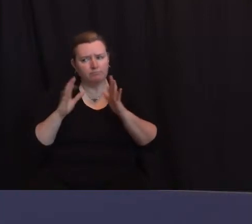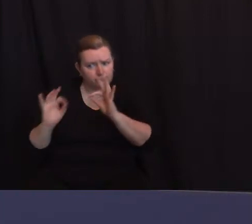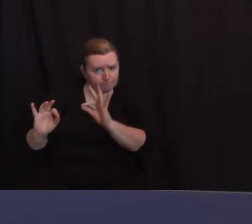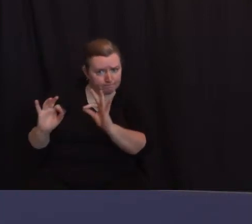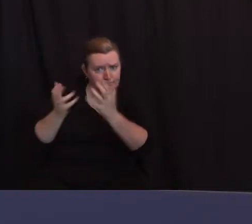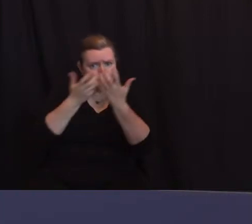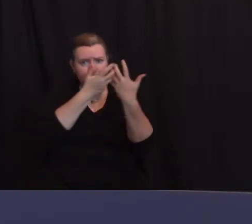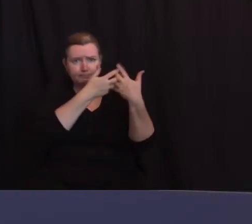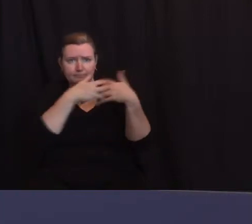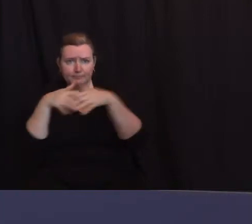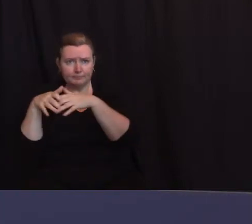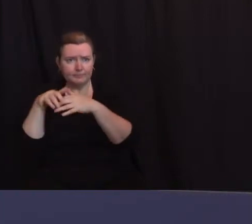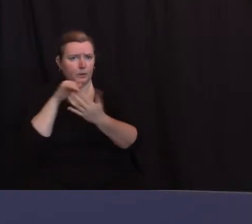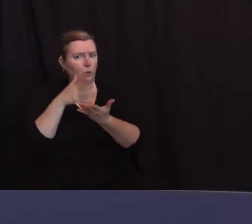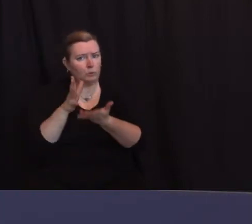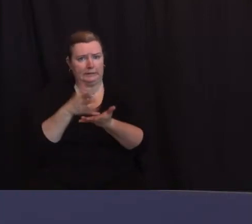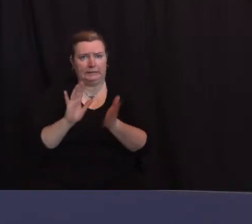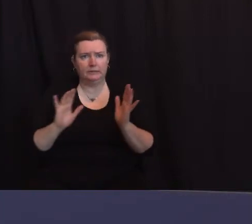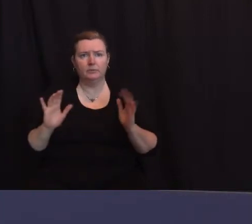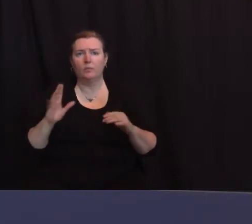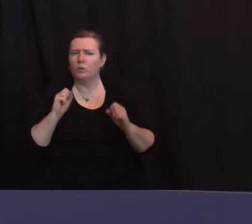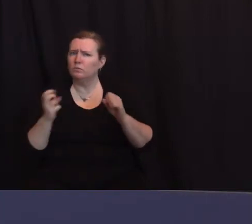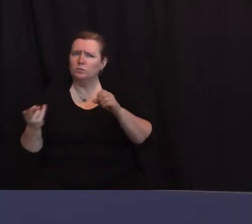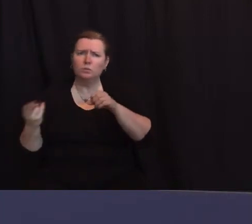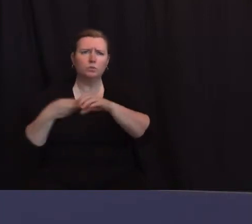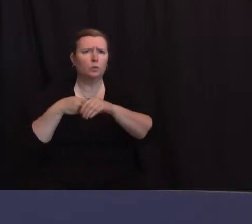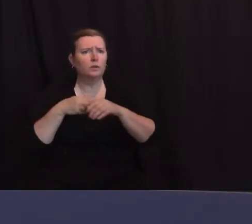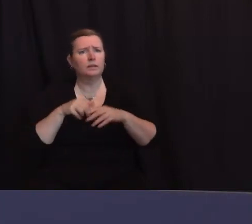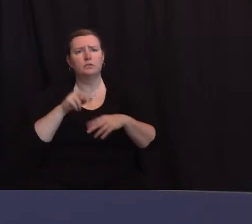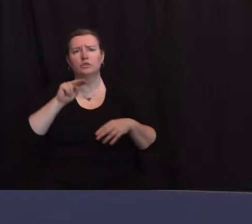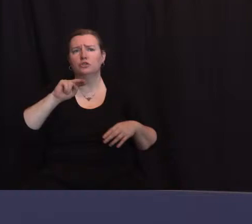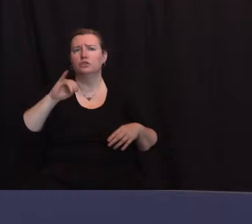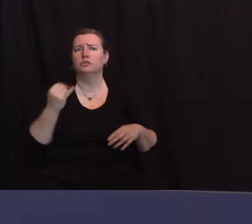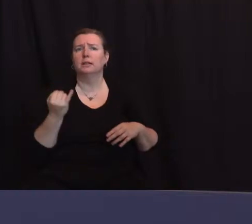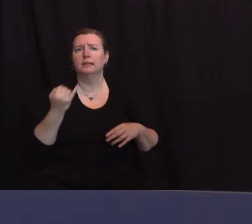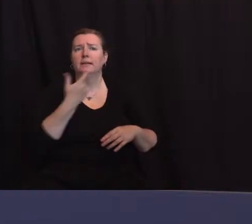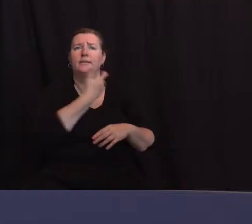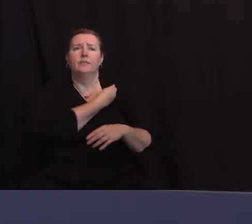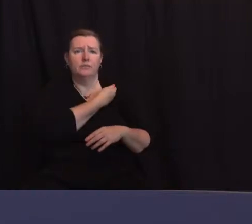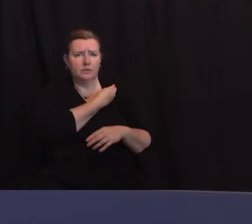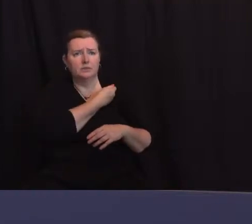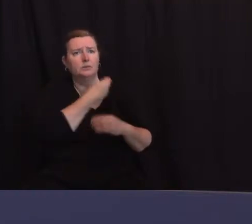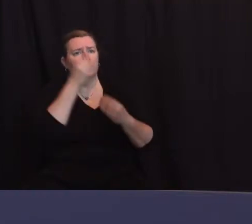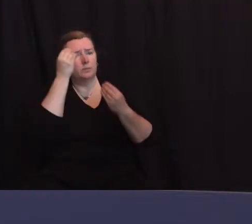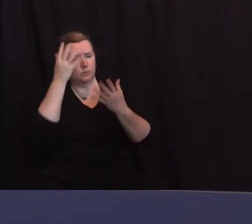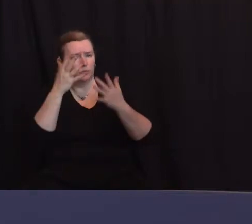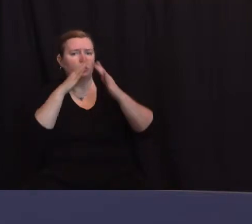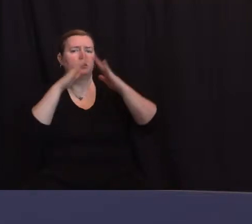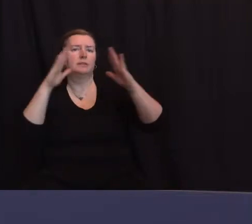interested in offering vaccine can enroll in the New Jersey Immunization Information System.